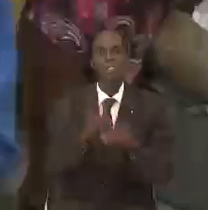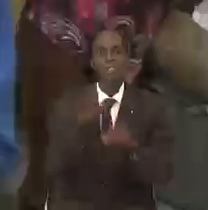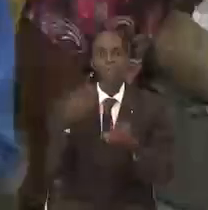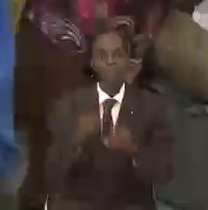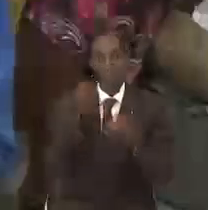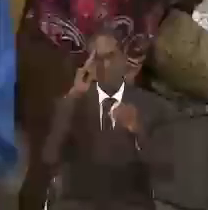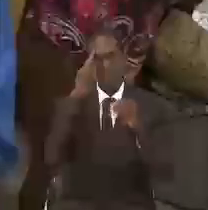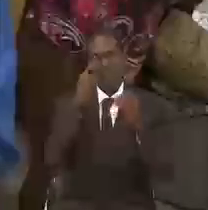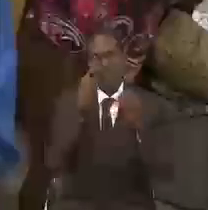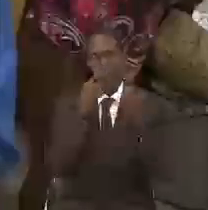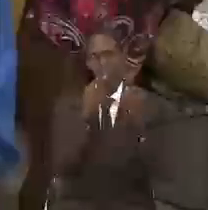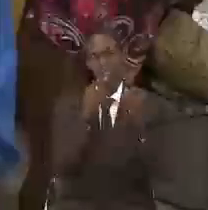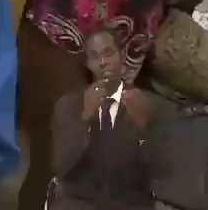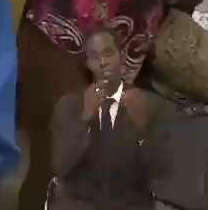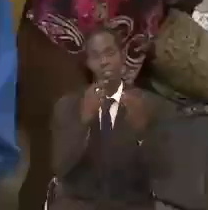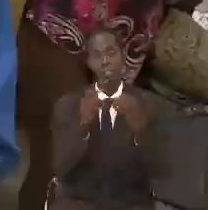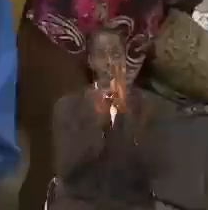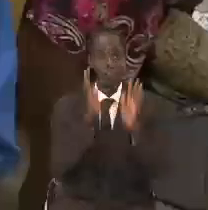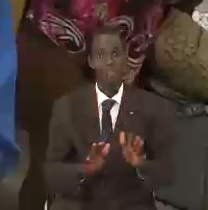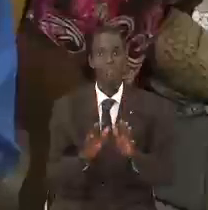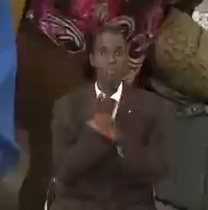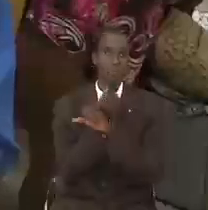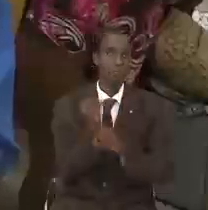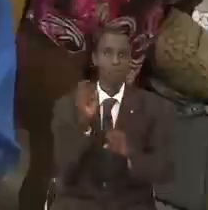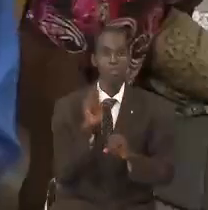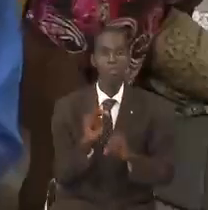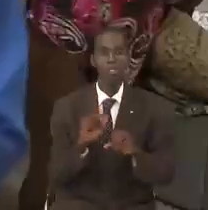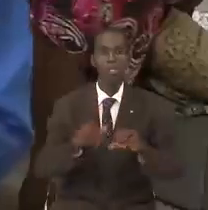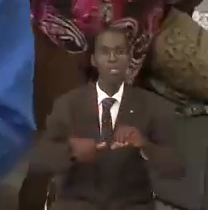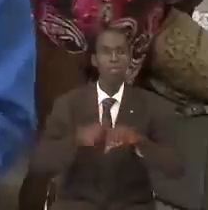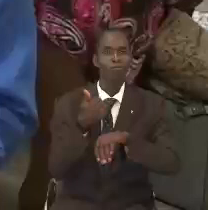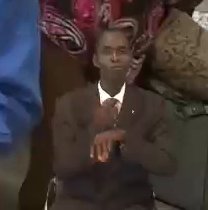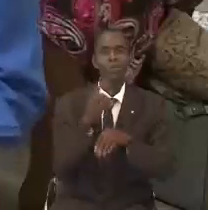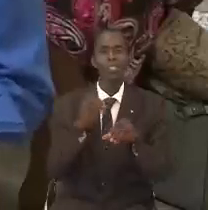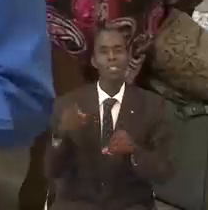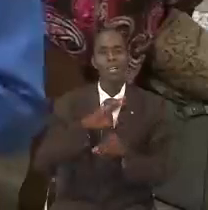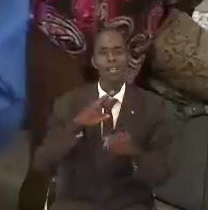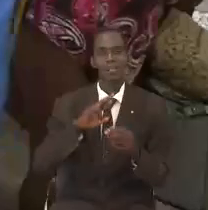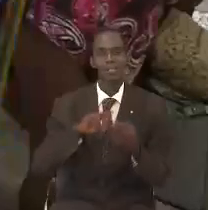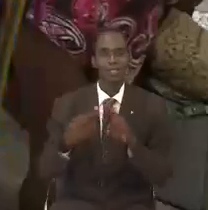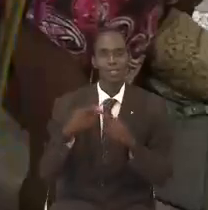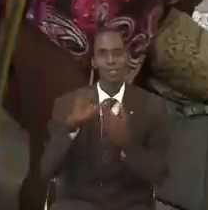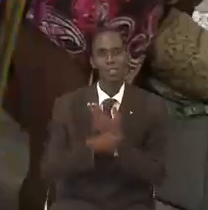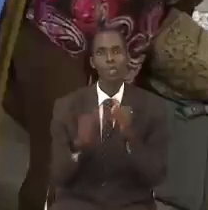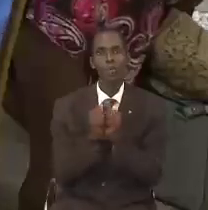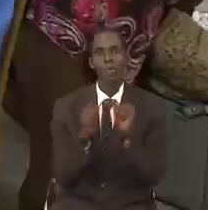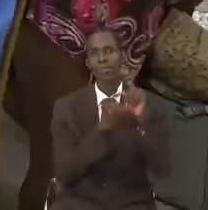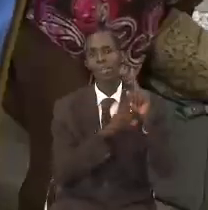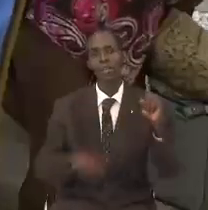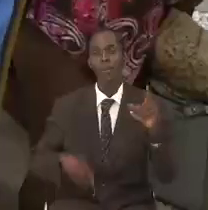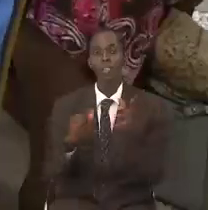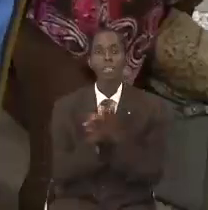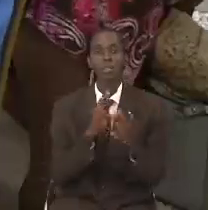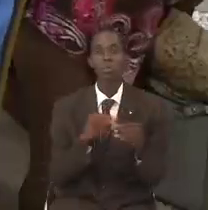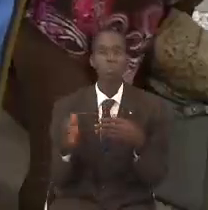salvation. Established in their relationship with the Lord. That no matter where they